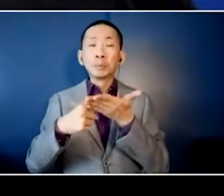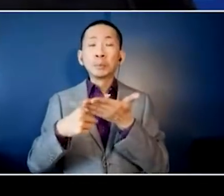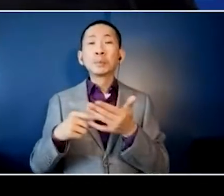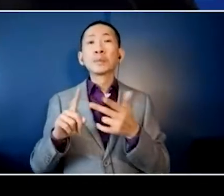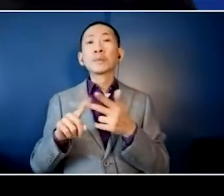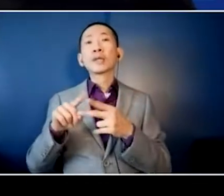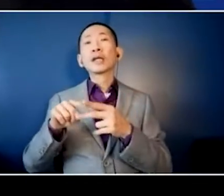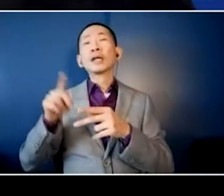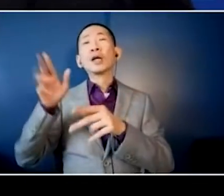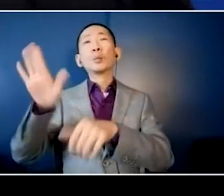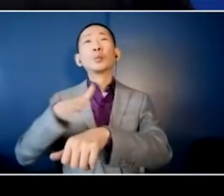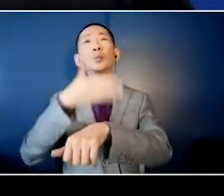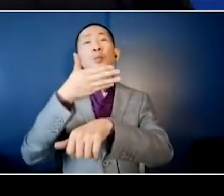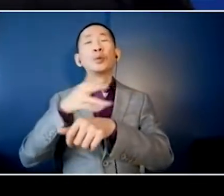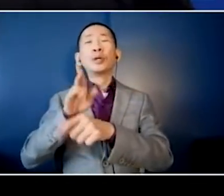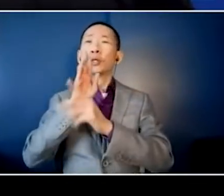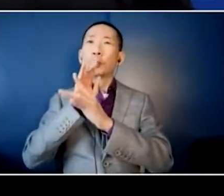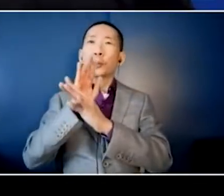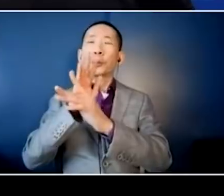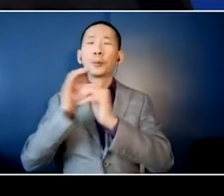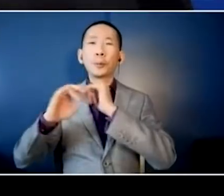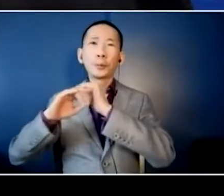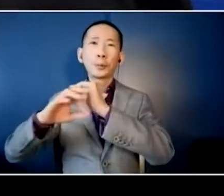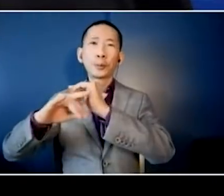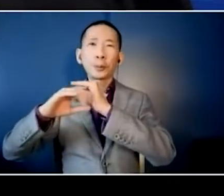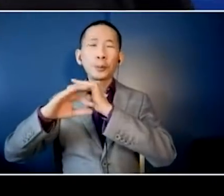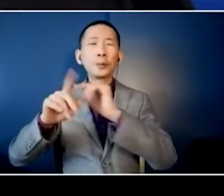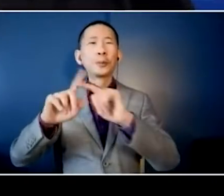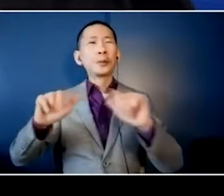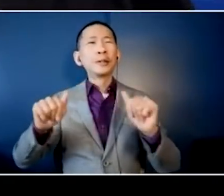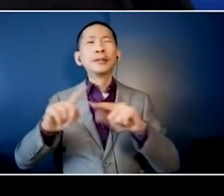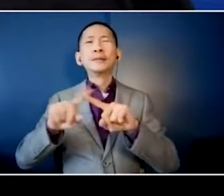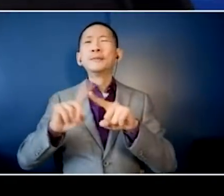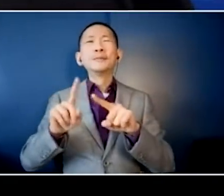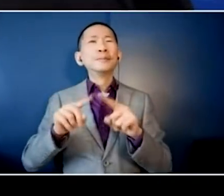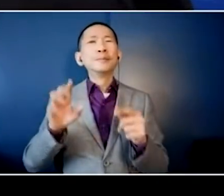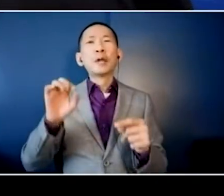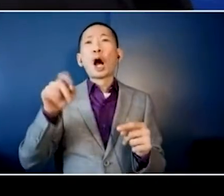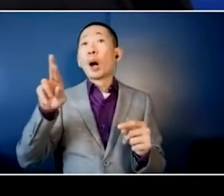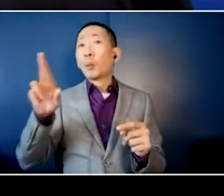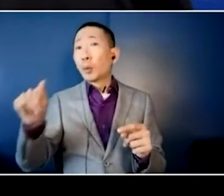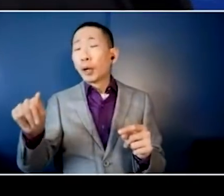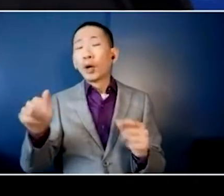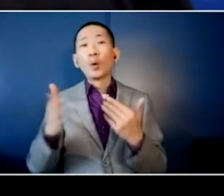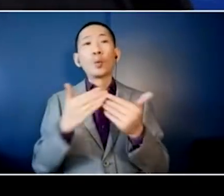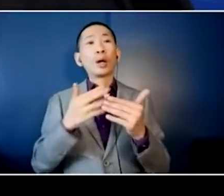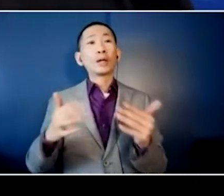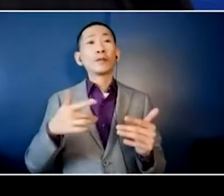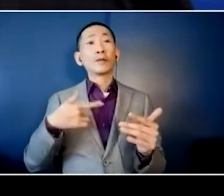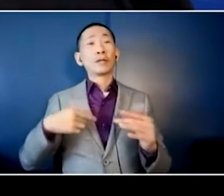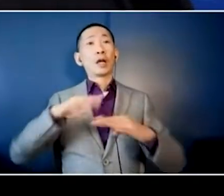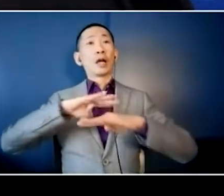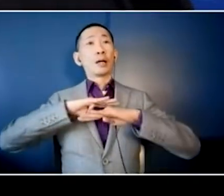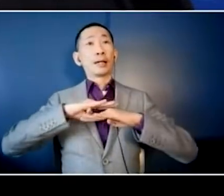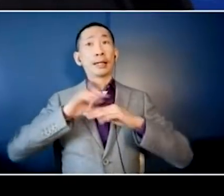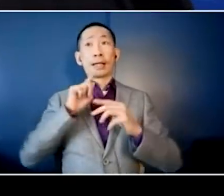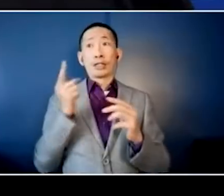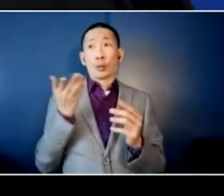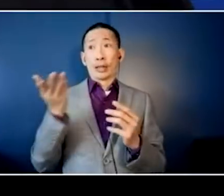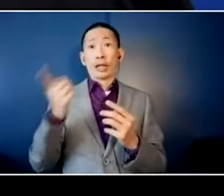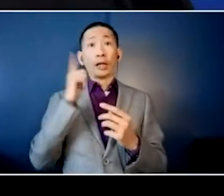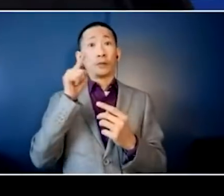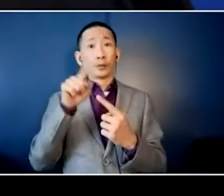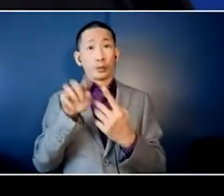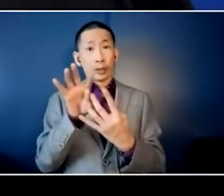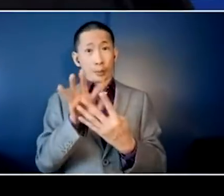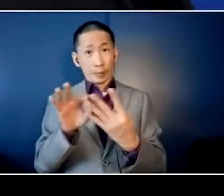symphonies, operas, whatever suits you is almost always there for you to pick from. The